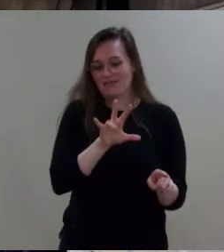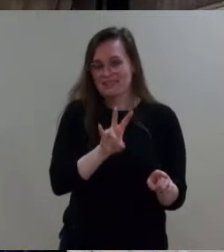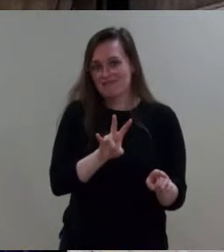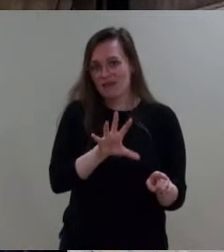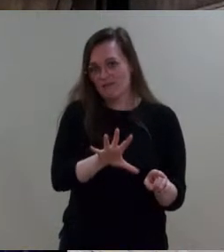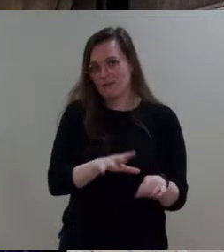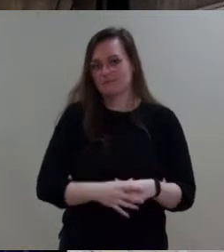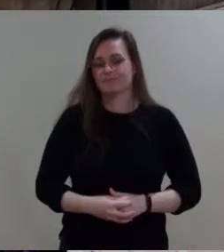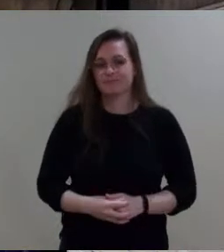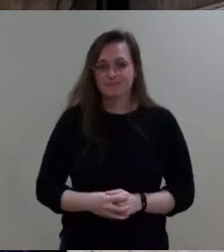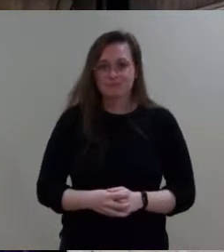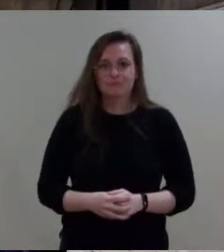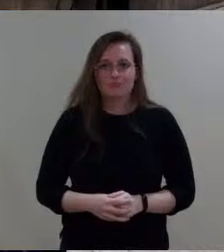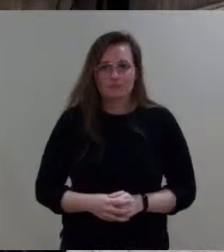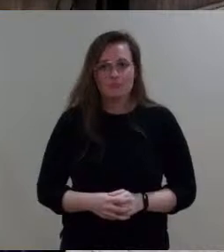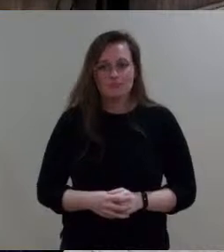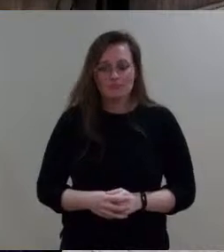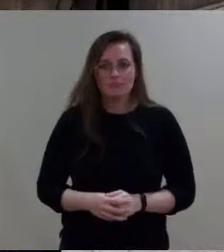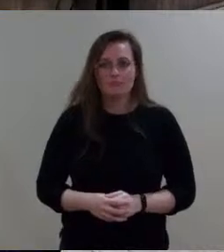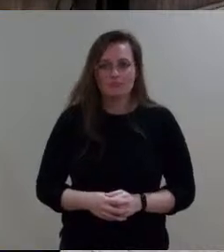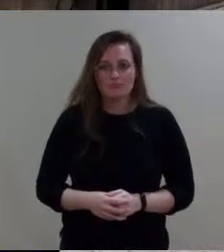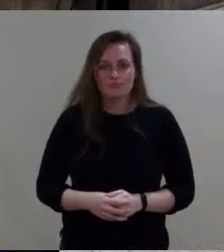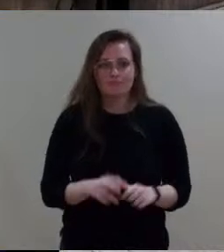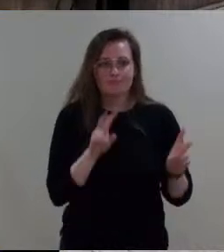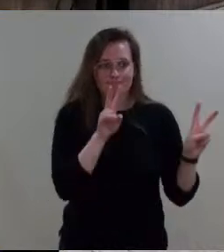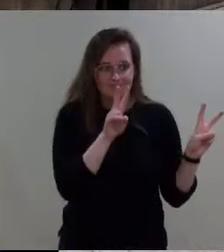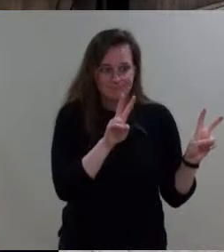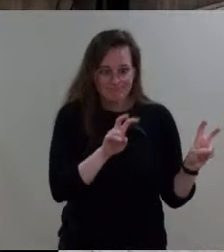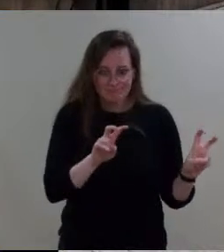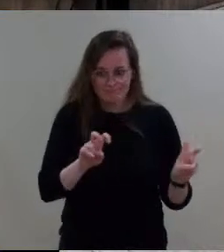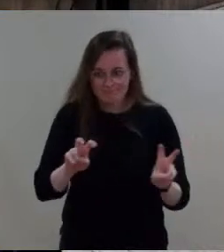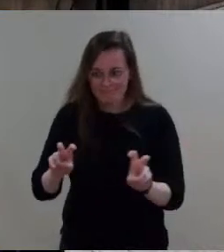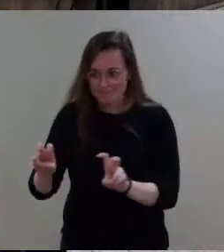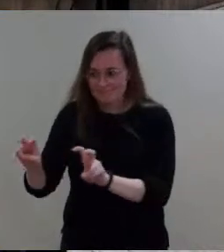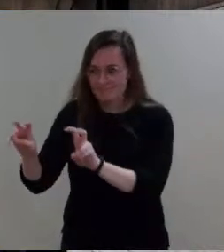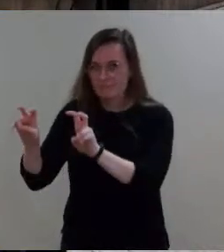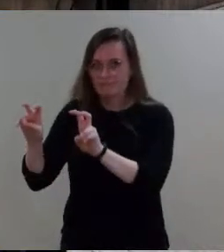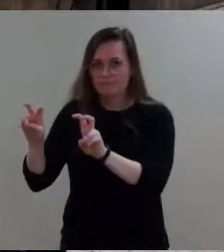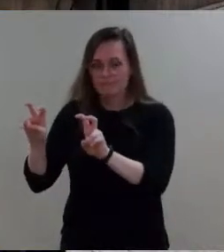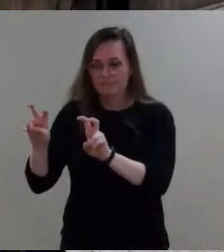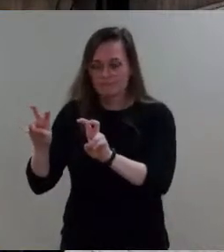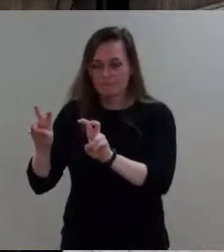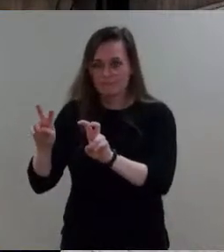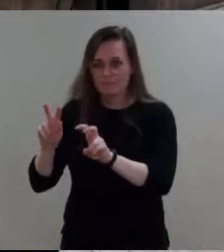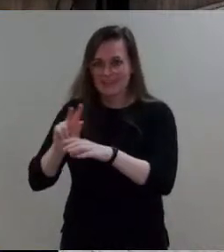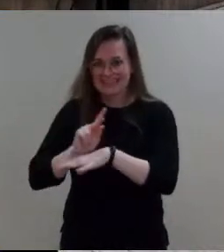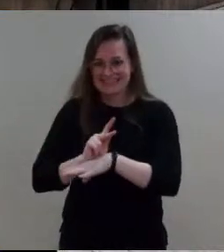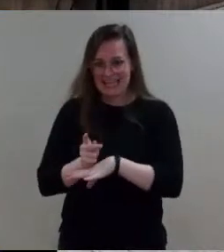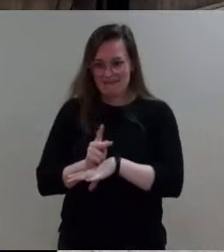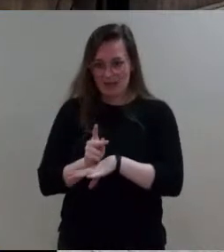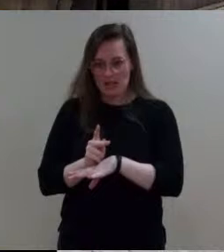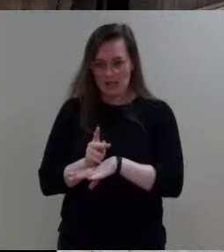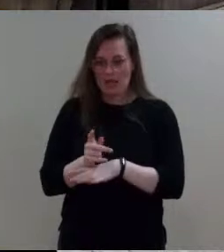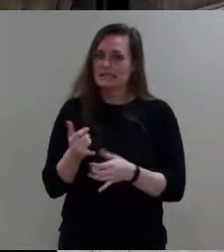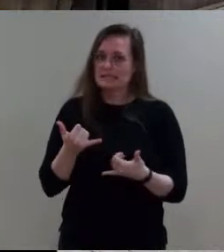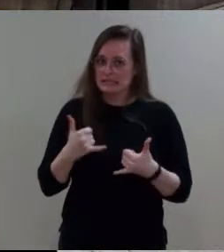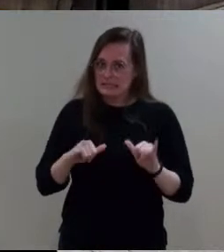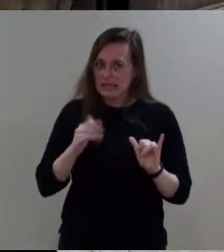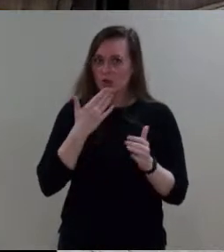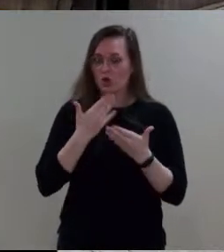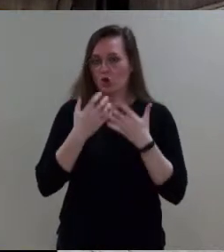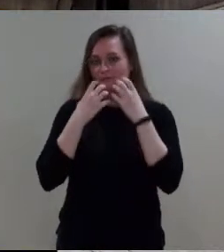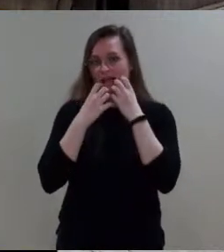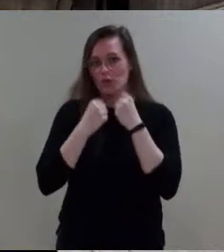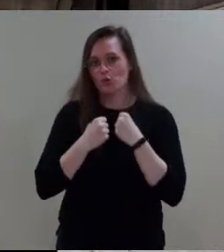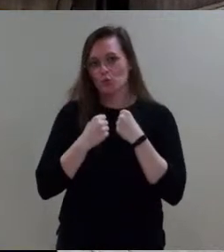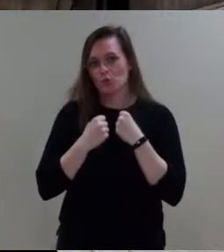3.575. So through all of this, Kentville is still very, very good value, even with a deed